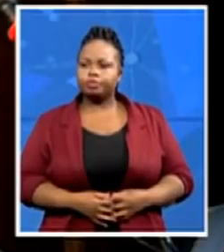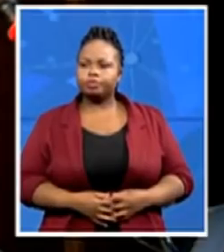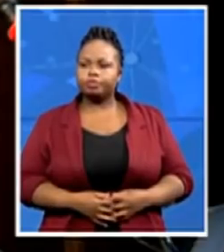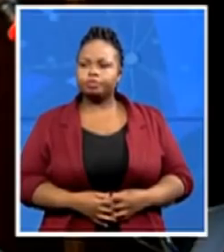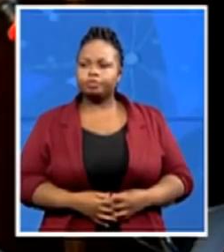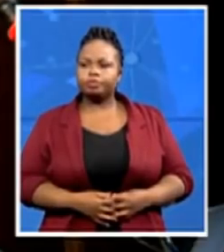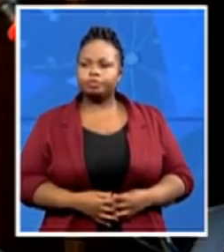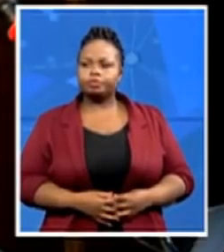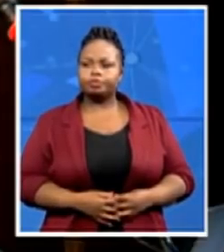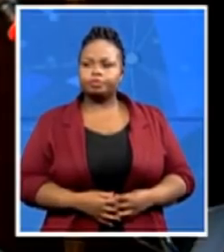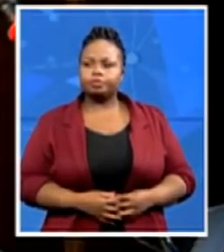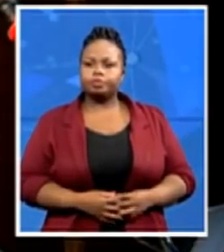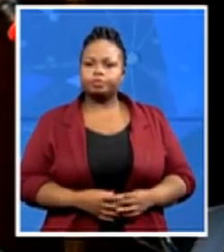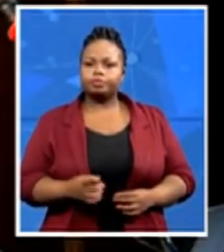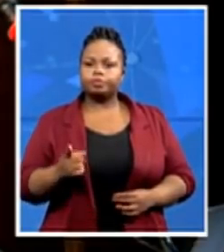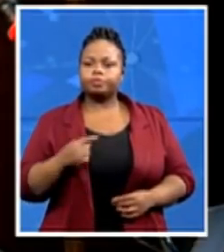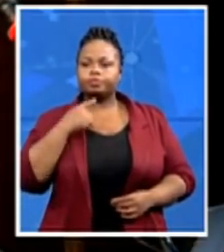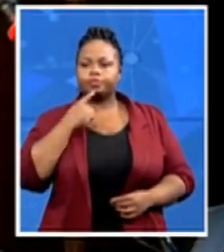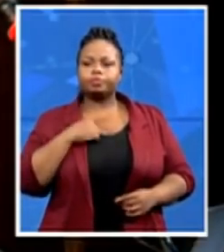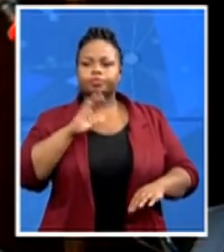fraud and money laundering